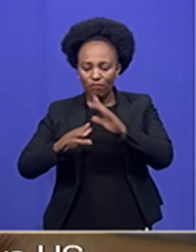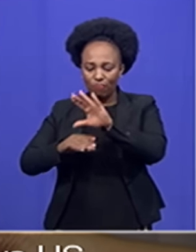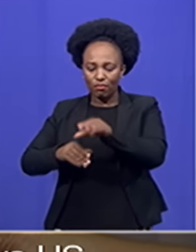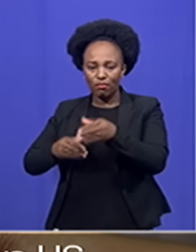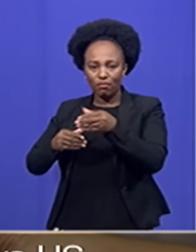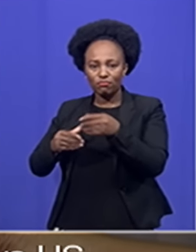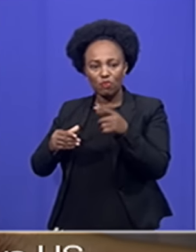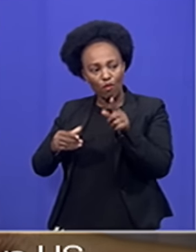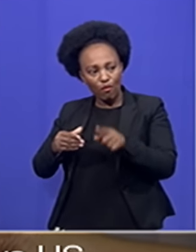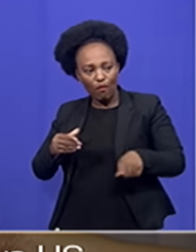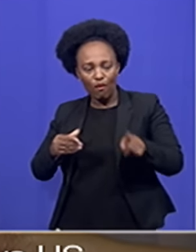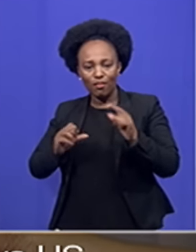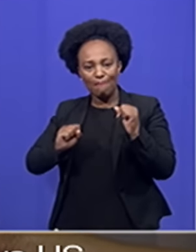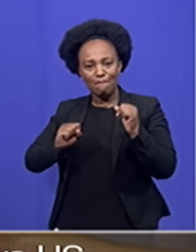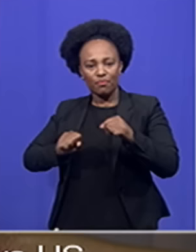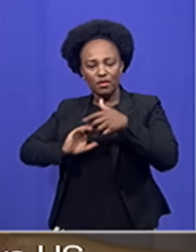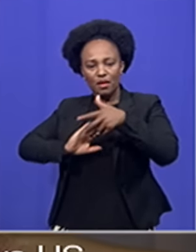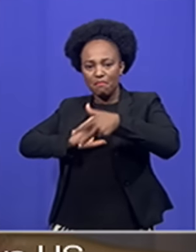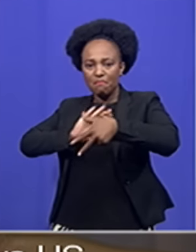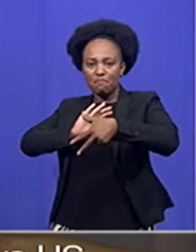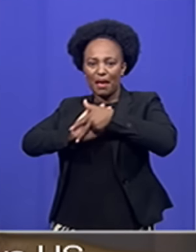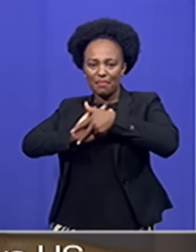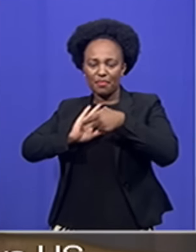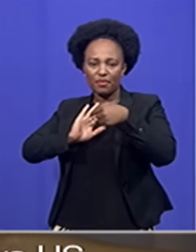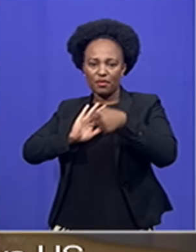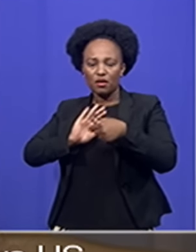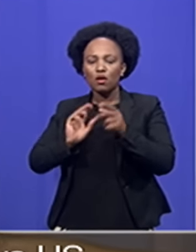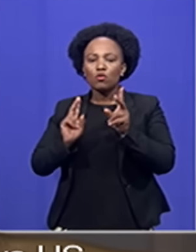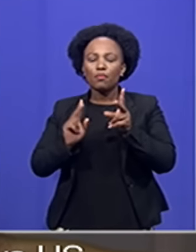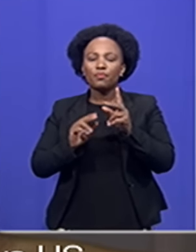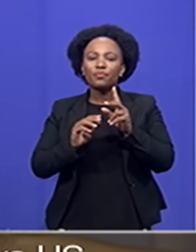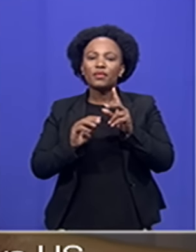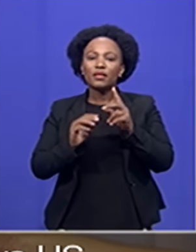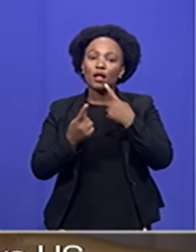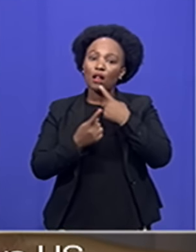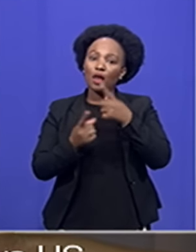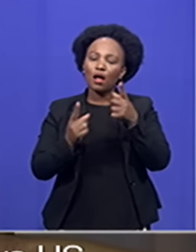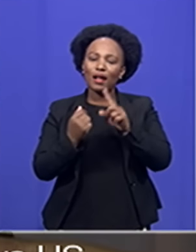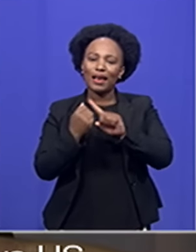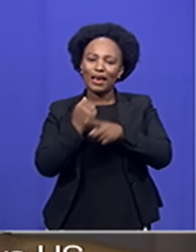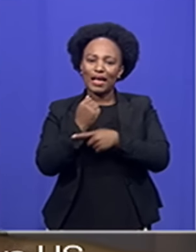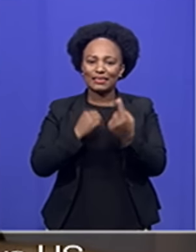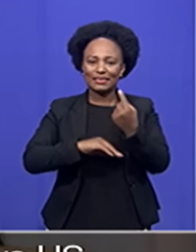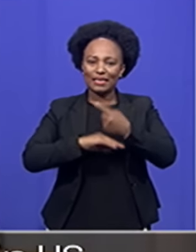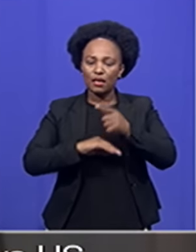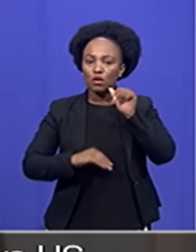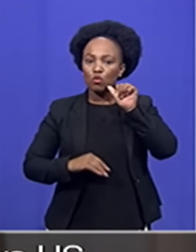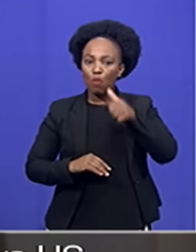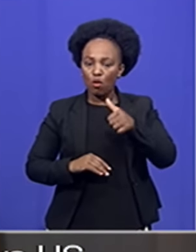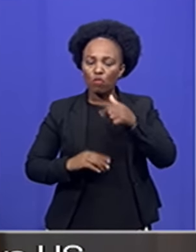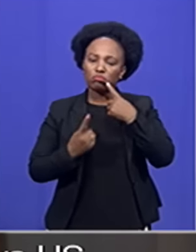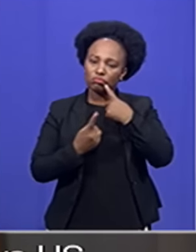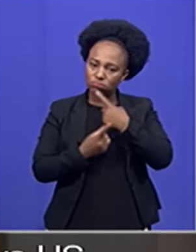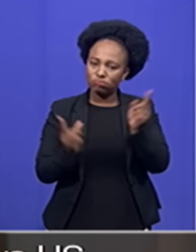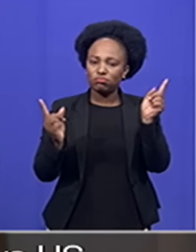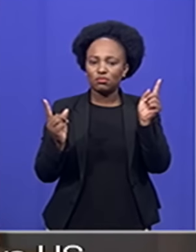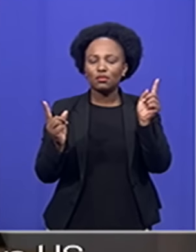declaration e fetile ka metlha declaration e dirwa ka letsatsi la bofelo ne tshwana ke go e dirwe ka moso